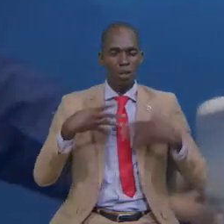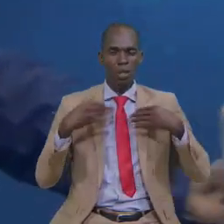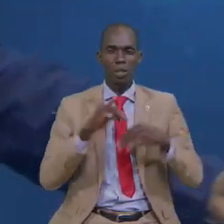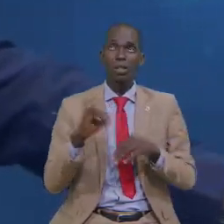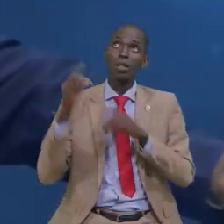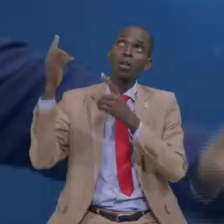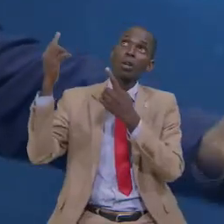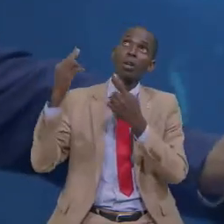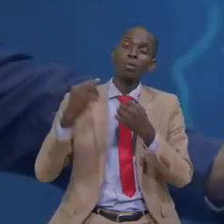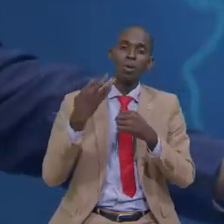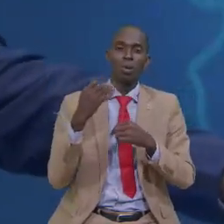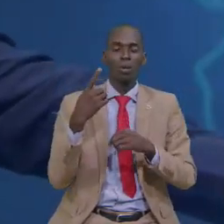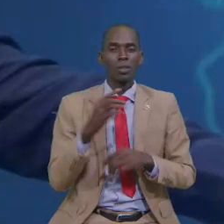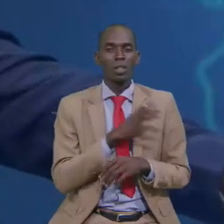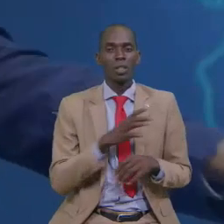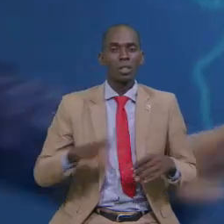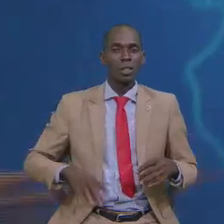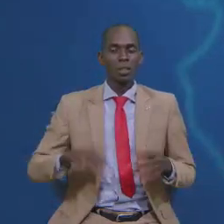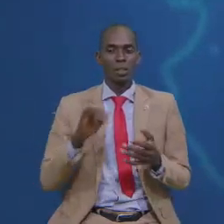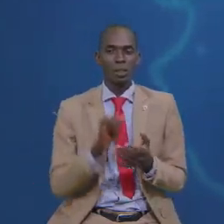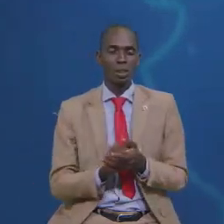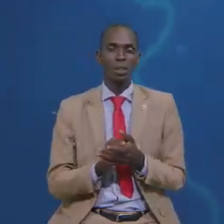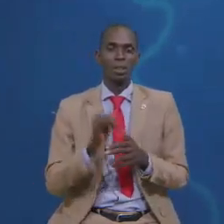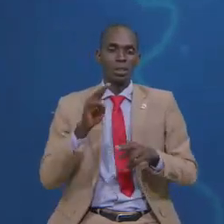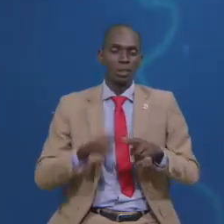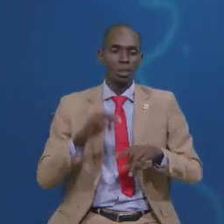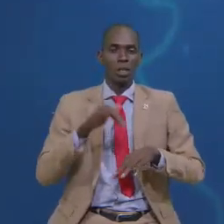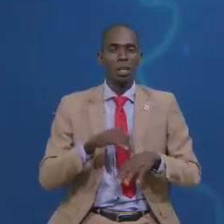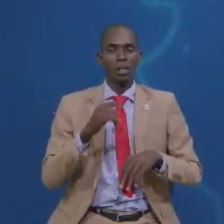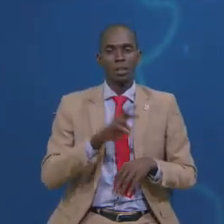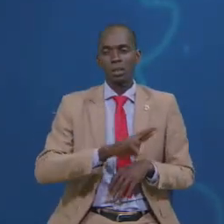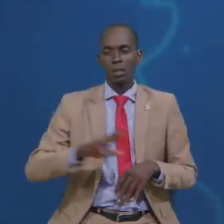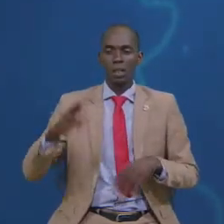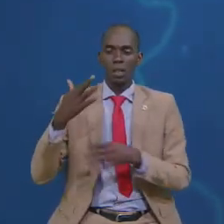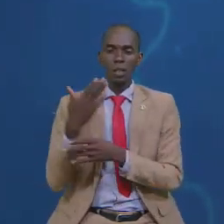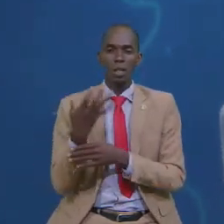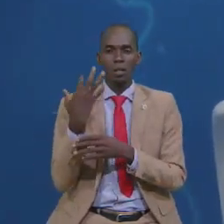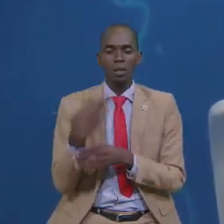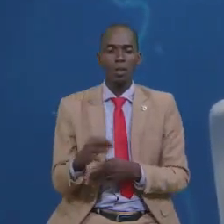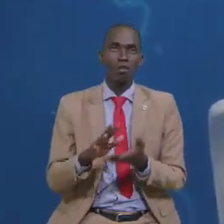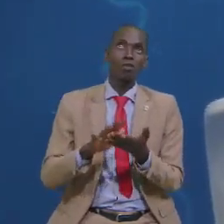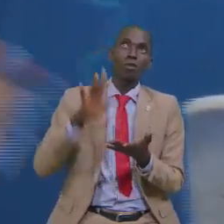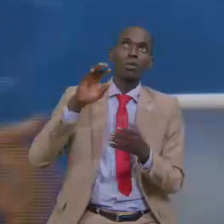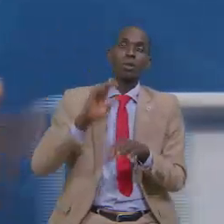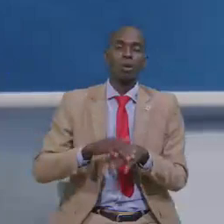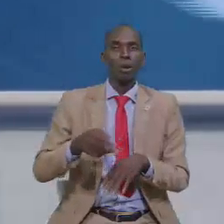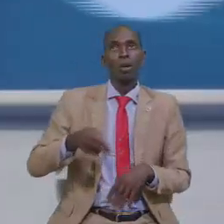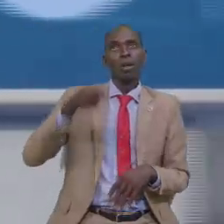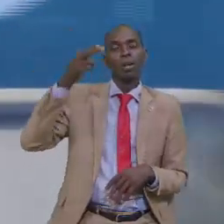the Christ that sits at the right hand of majesty on high. There is